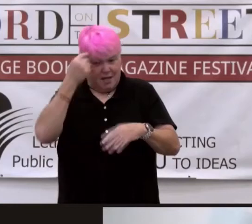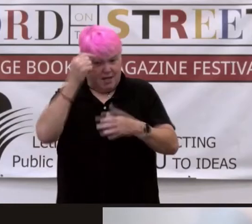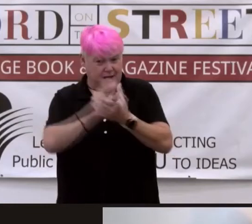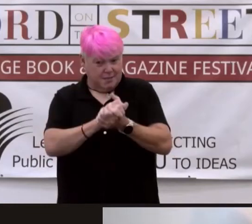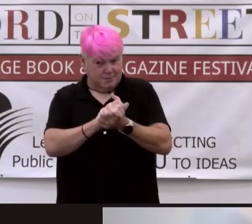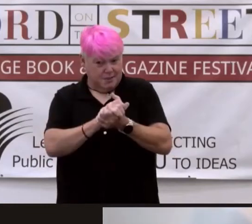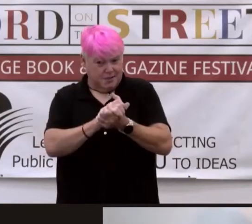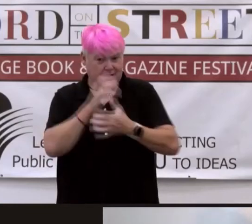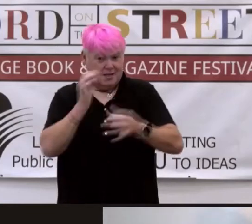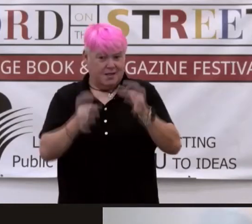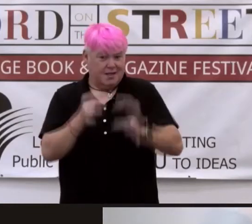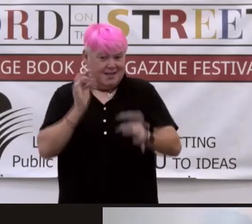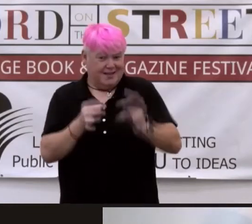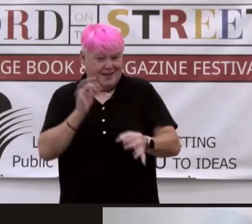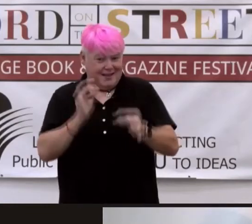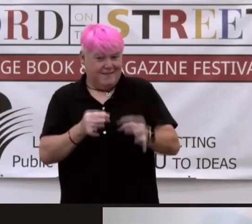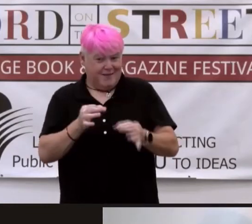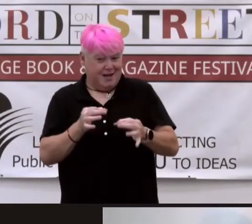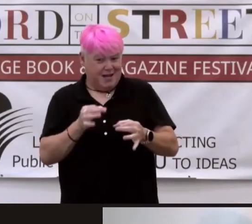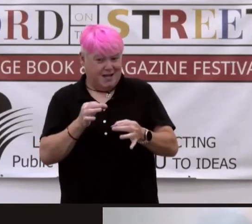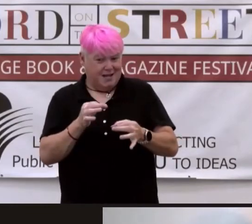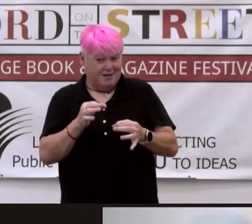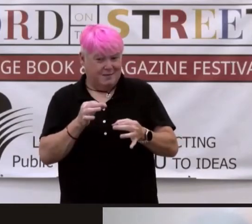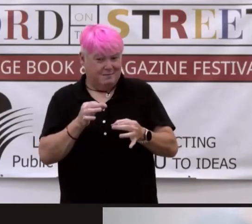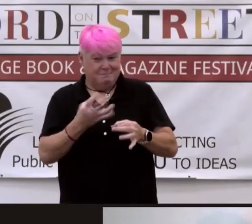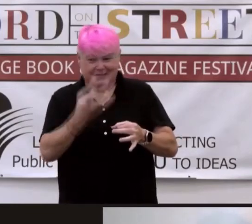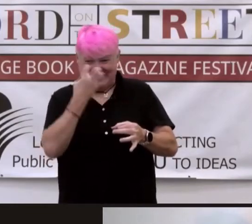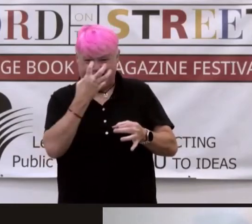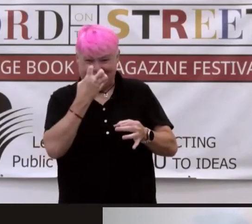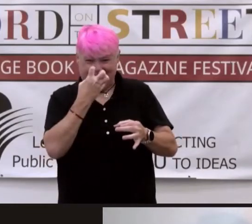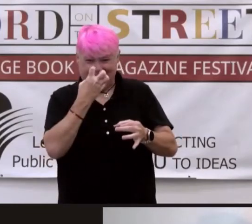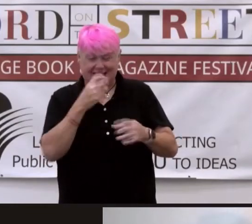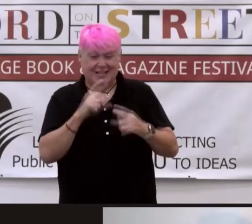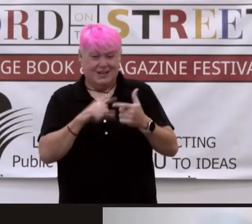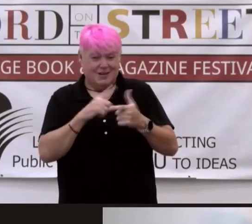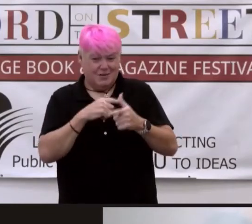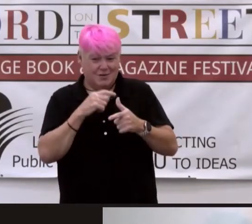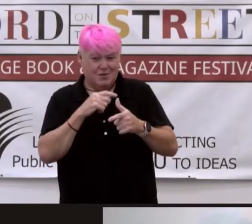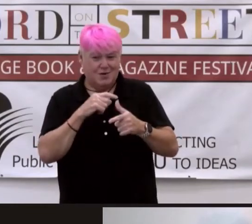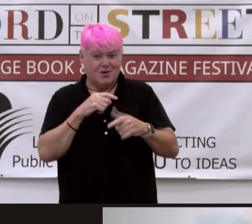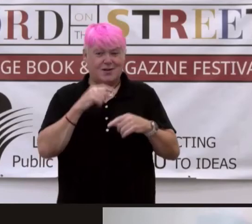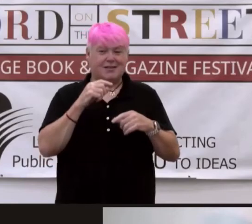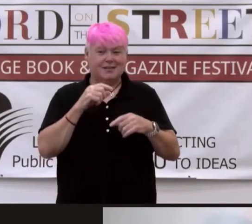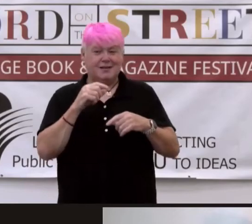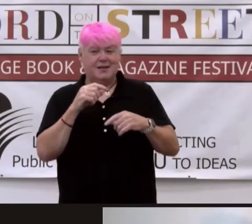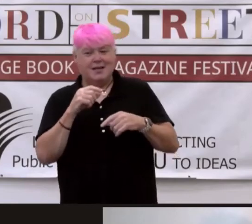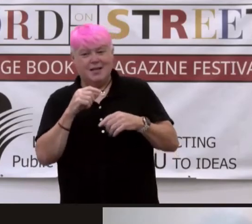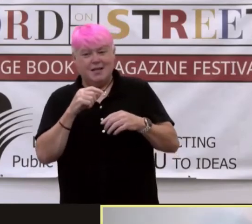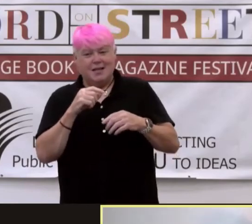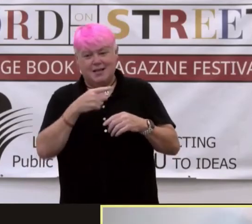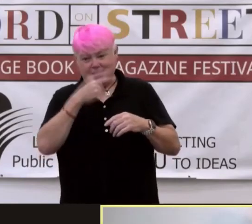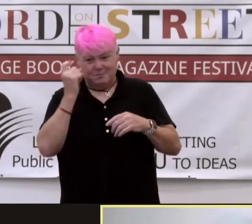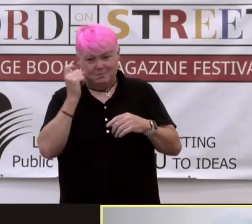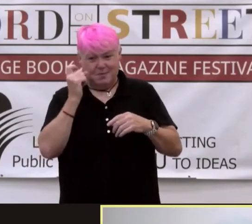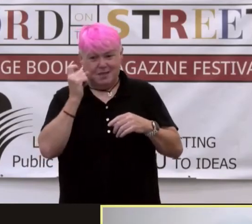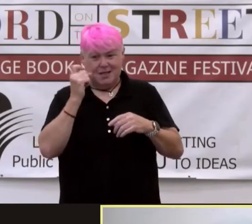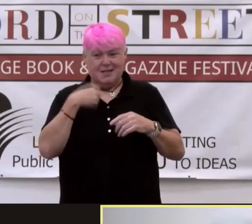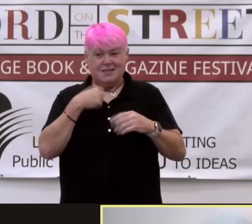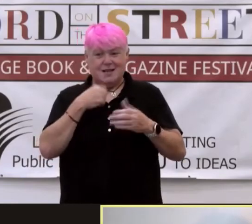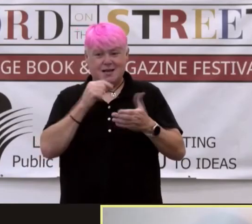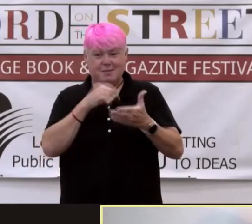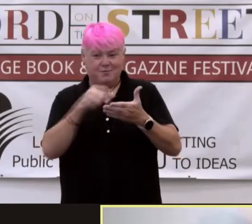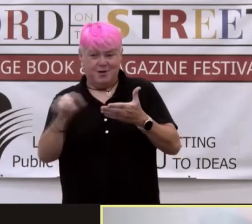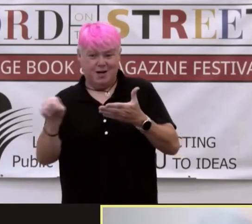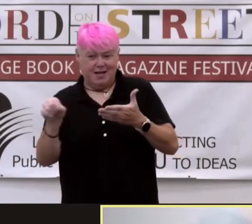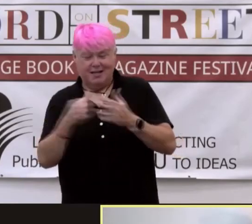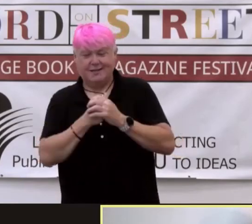like really cranky or like snappy at you in the next little while, this is why. It's